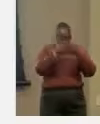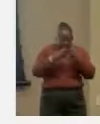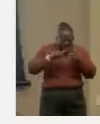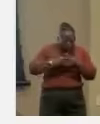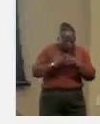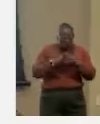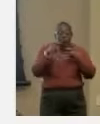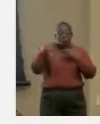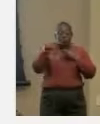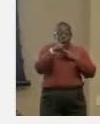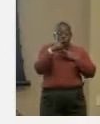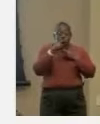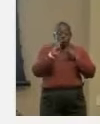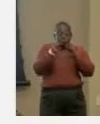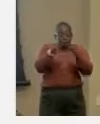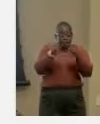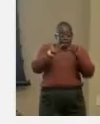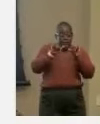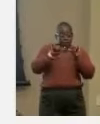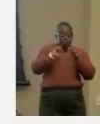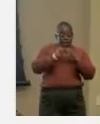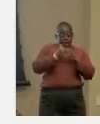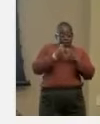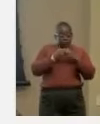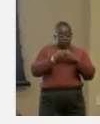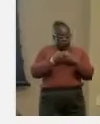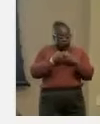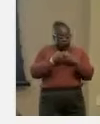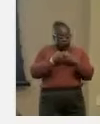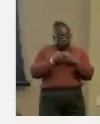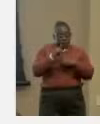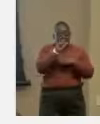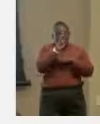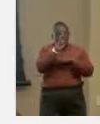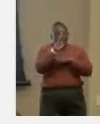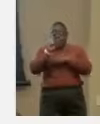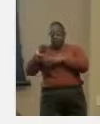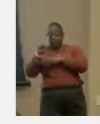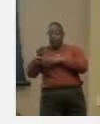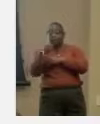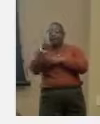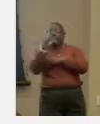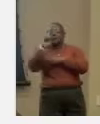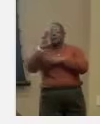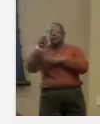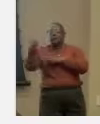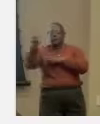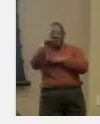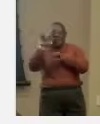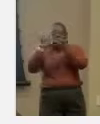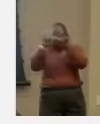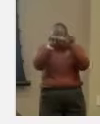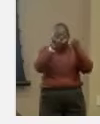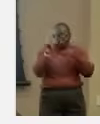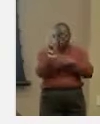activation products are now being measured not only by that lab, but by other labs.